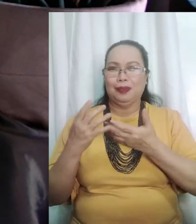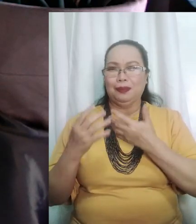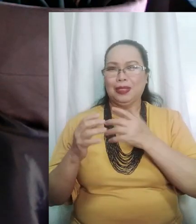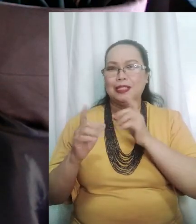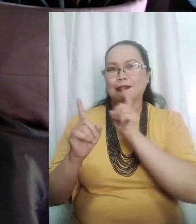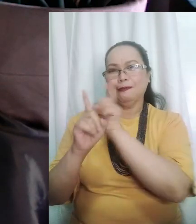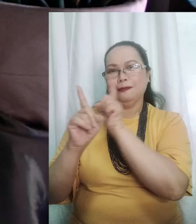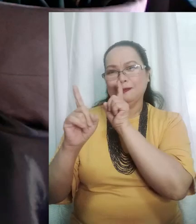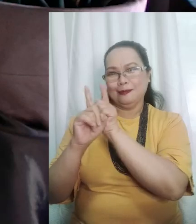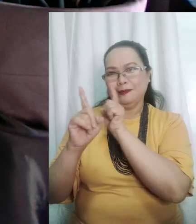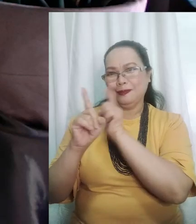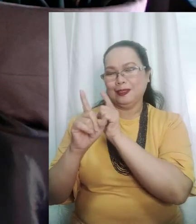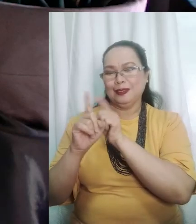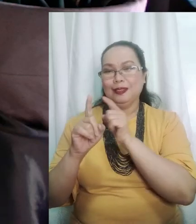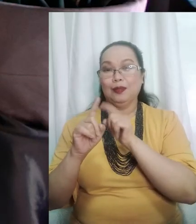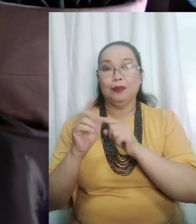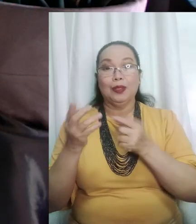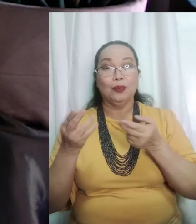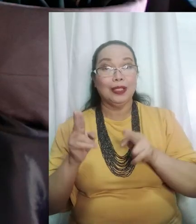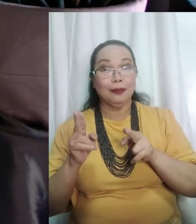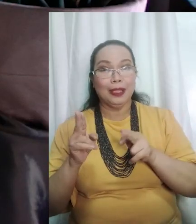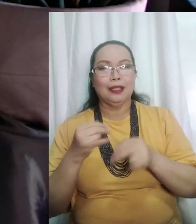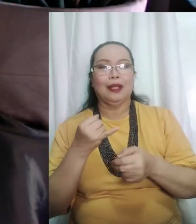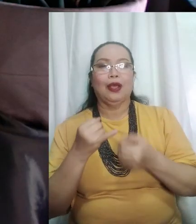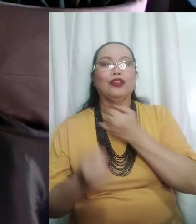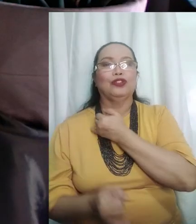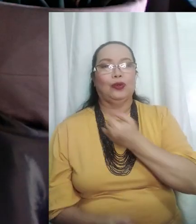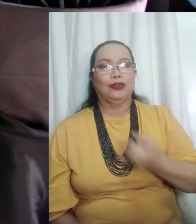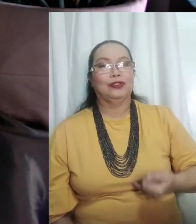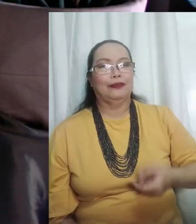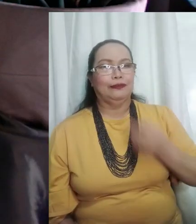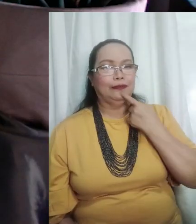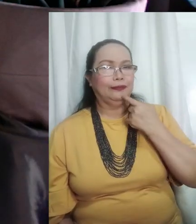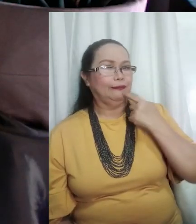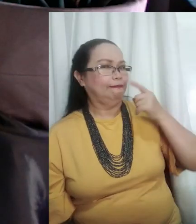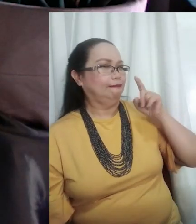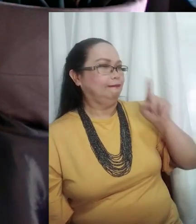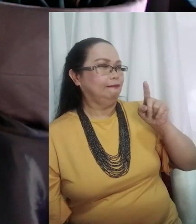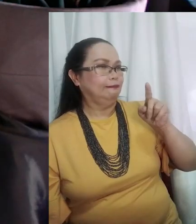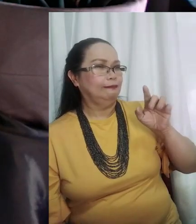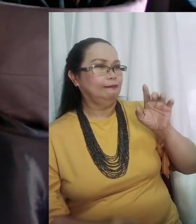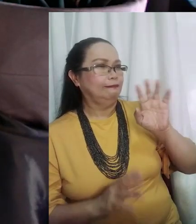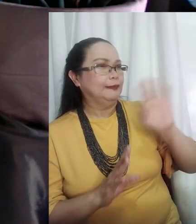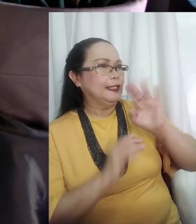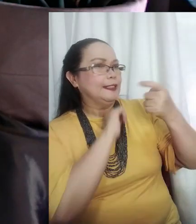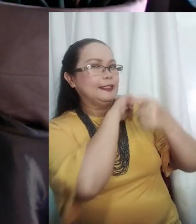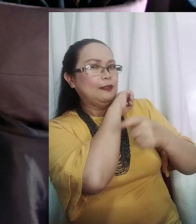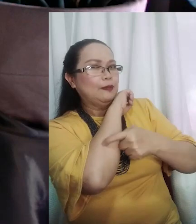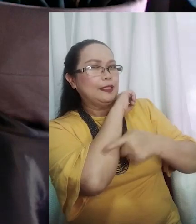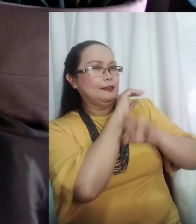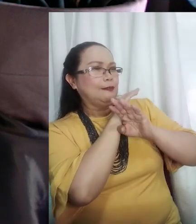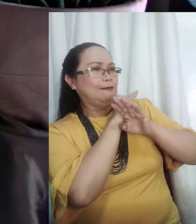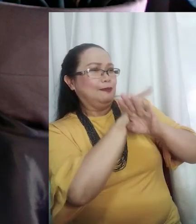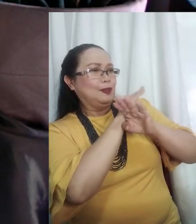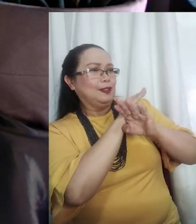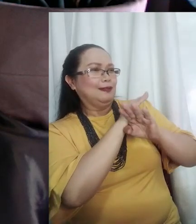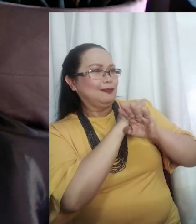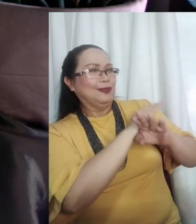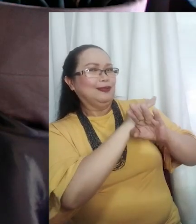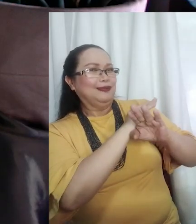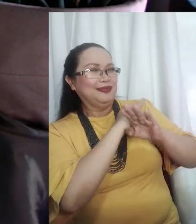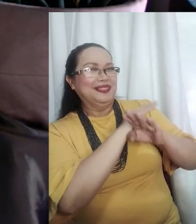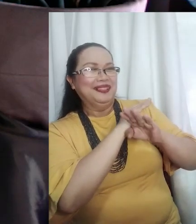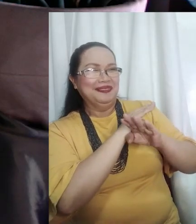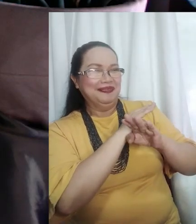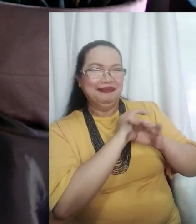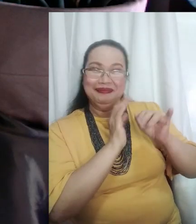ba? Okay? Pero ang sumasagot naman si Joseph, you know? Tukso, tan-dan-dan-dan,